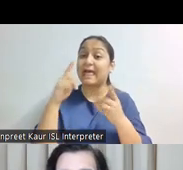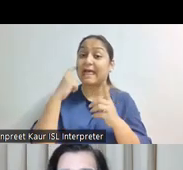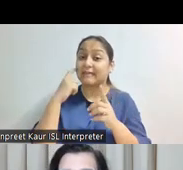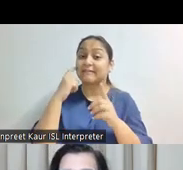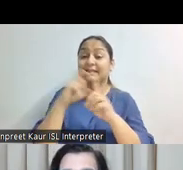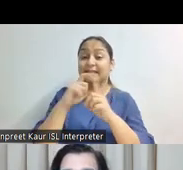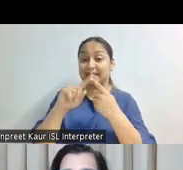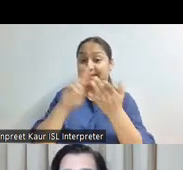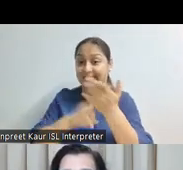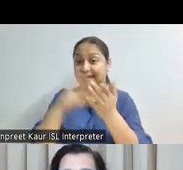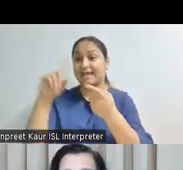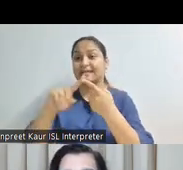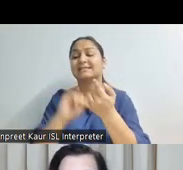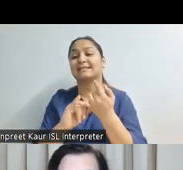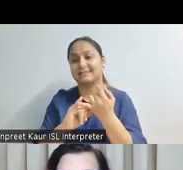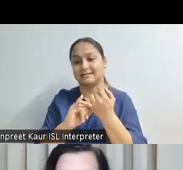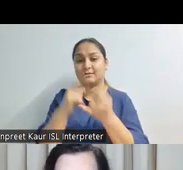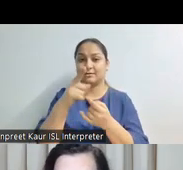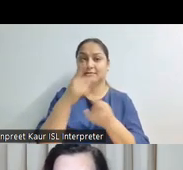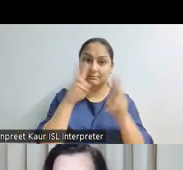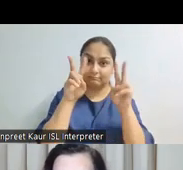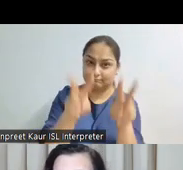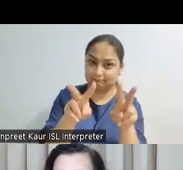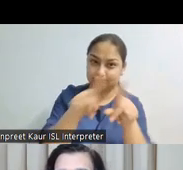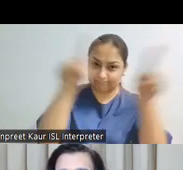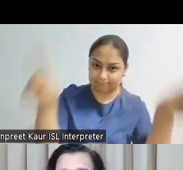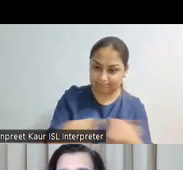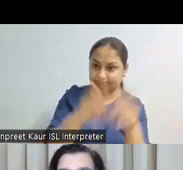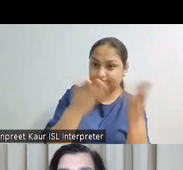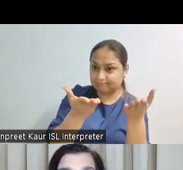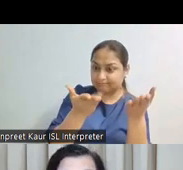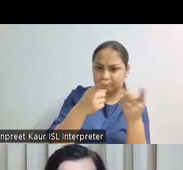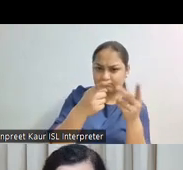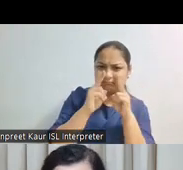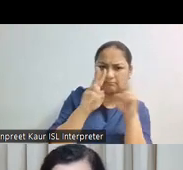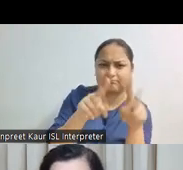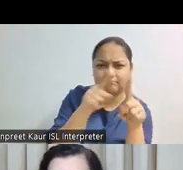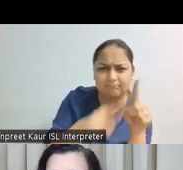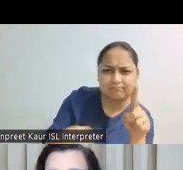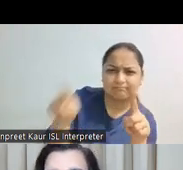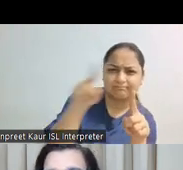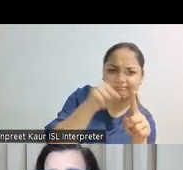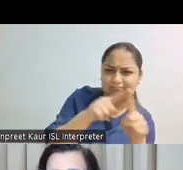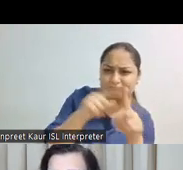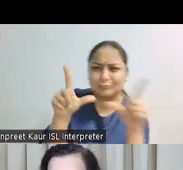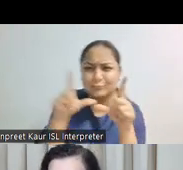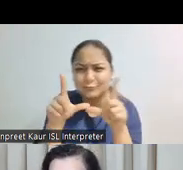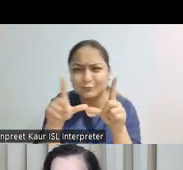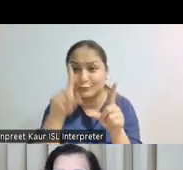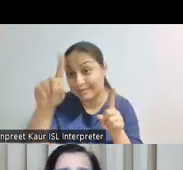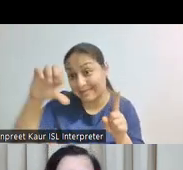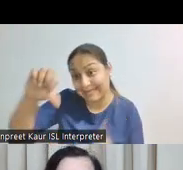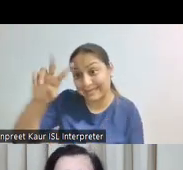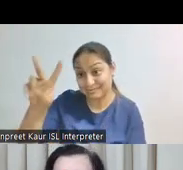please. And when you look to the picture, you're going to see by evidence that in